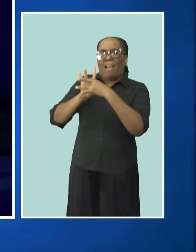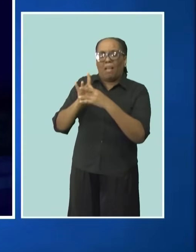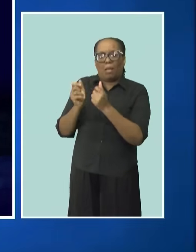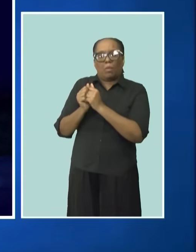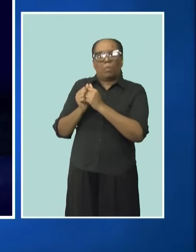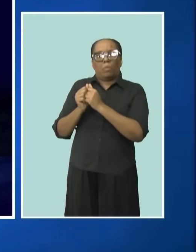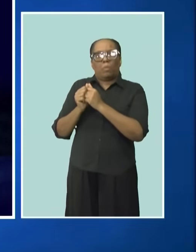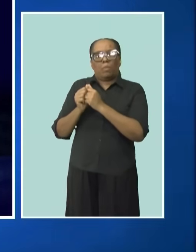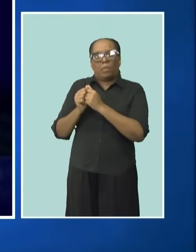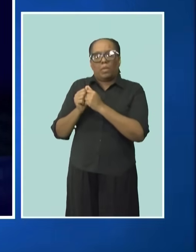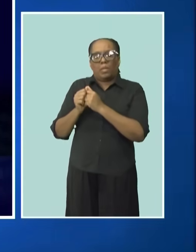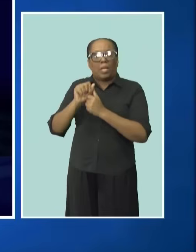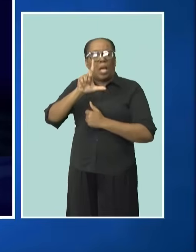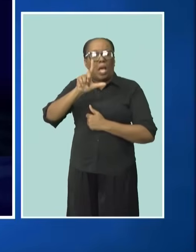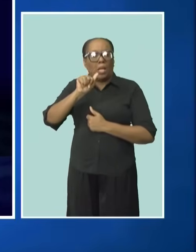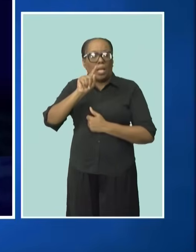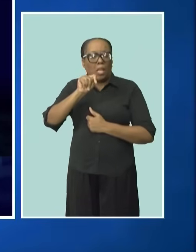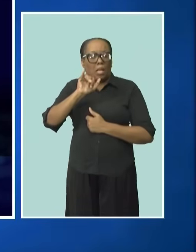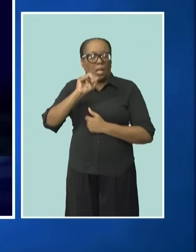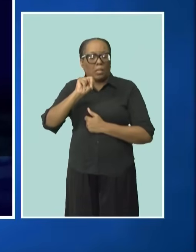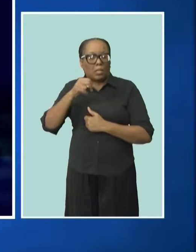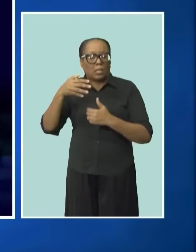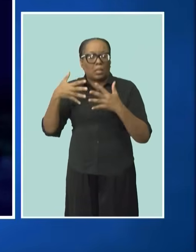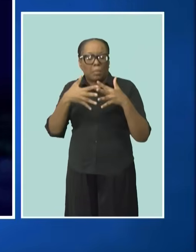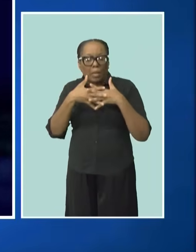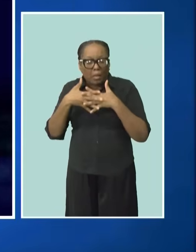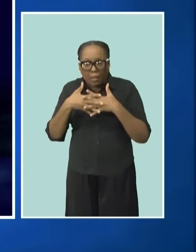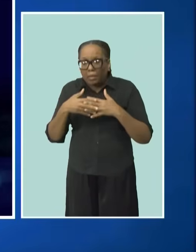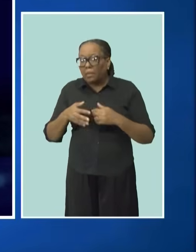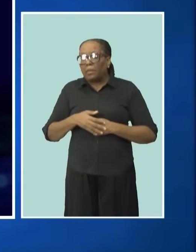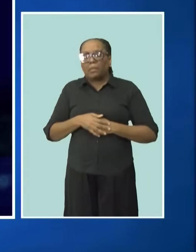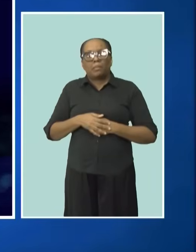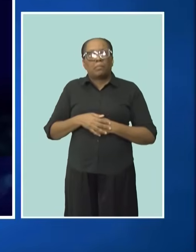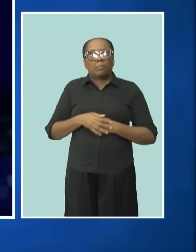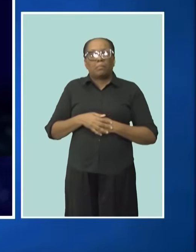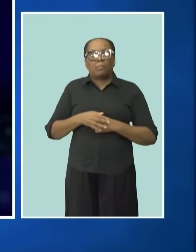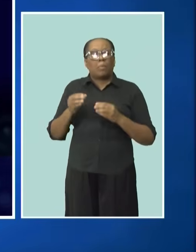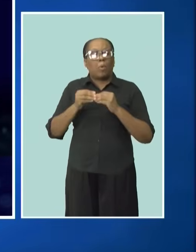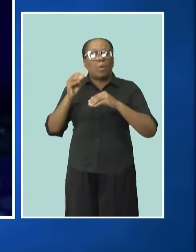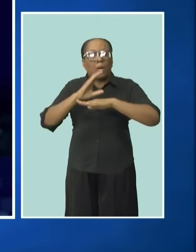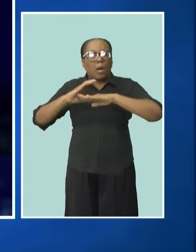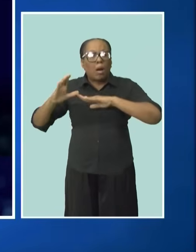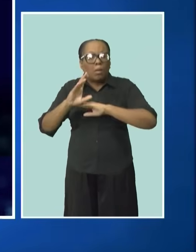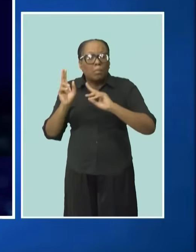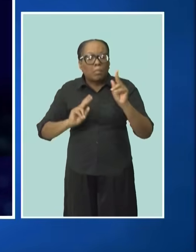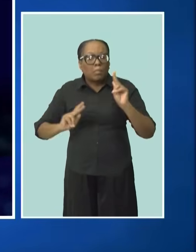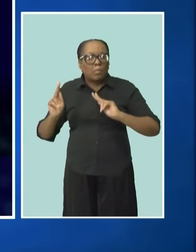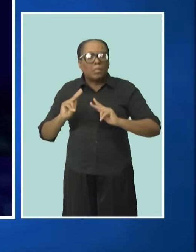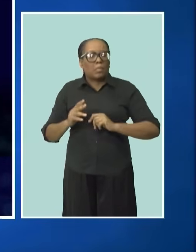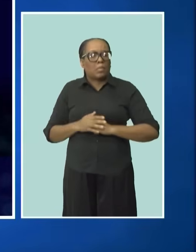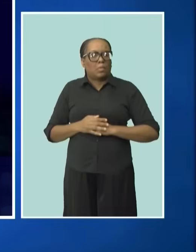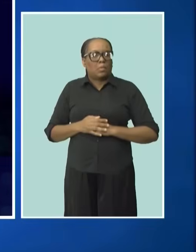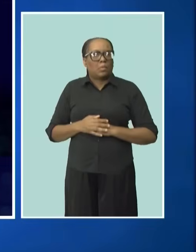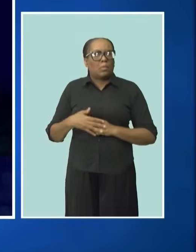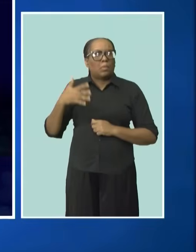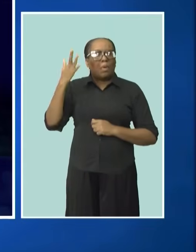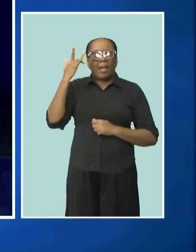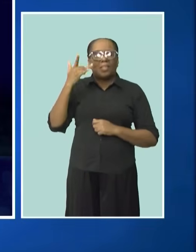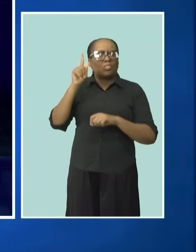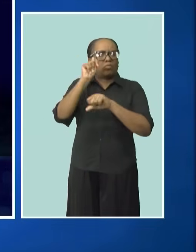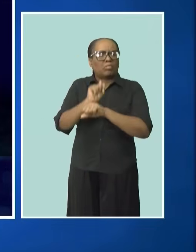be under contemplation by my firms, because they recognize that the